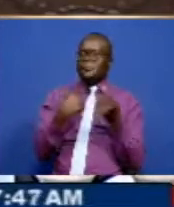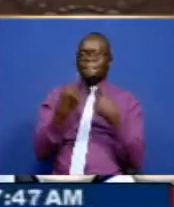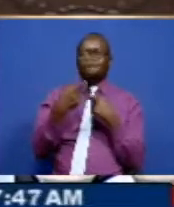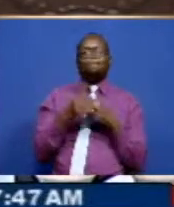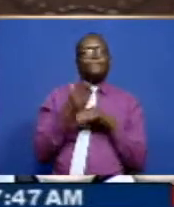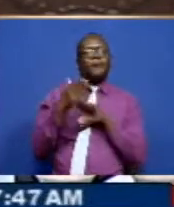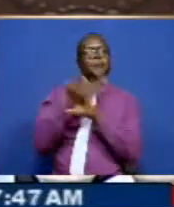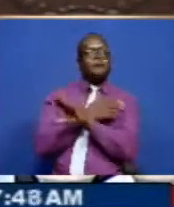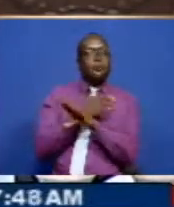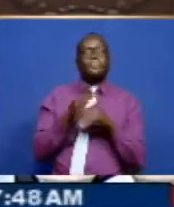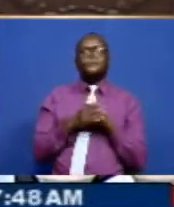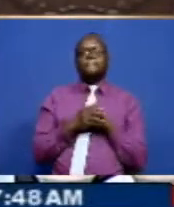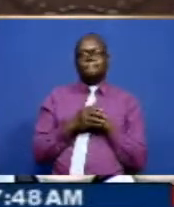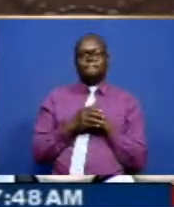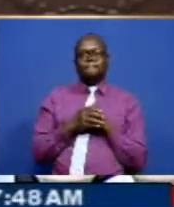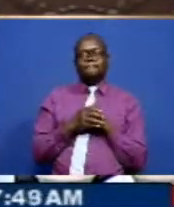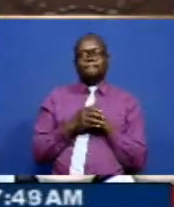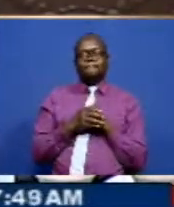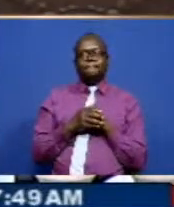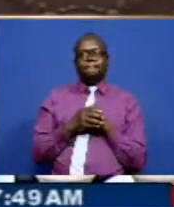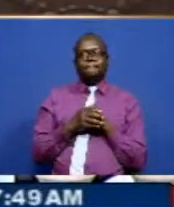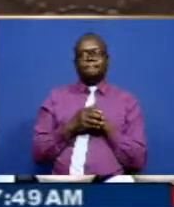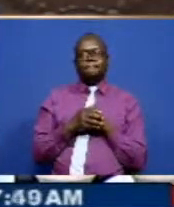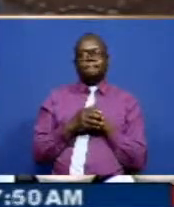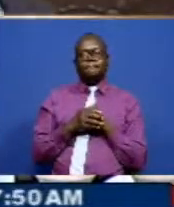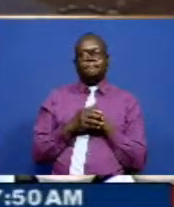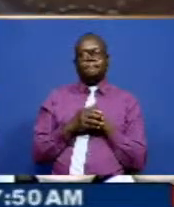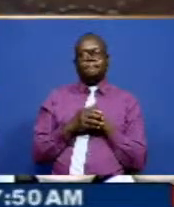before the Special Committee.